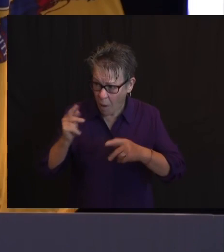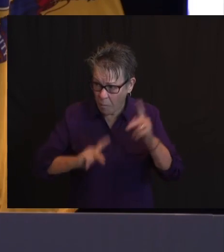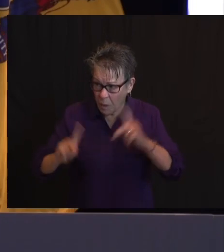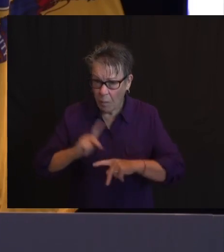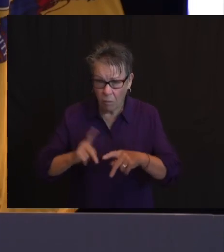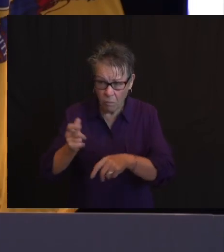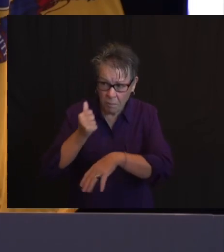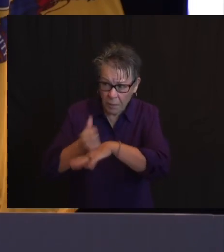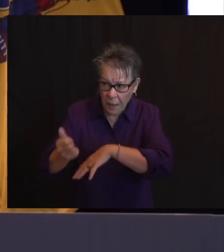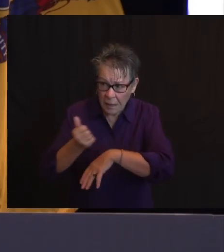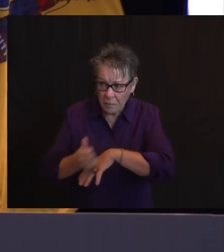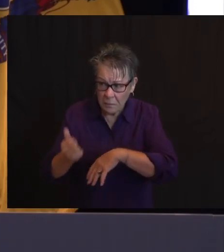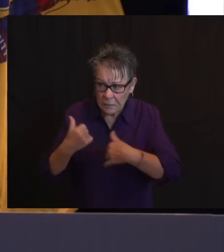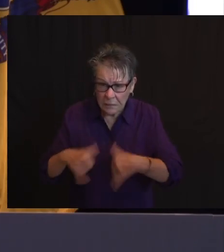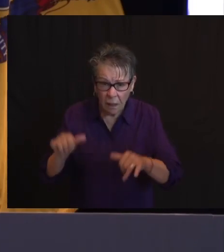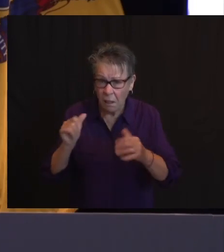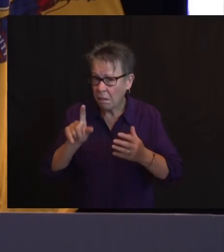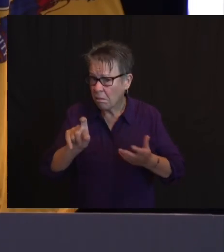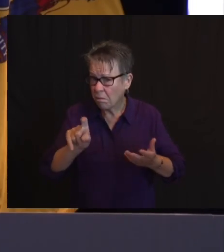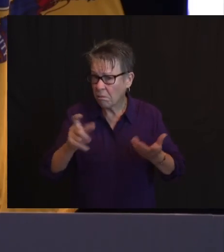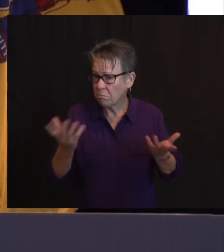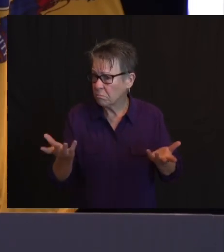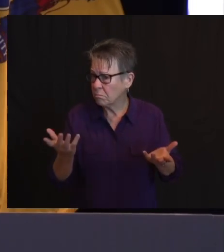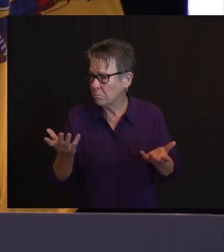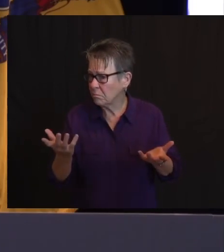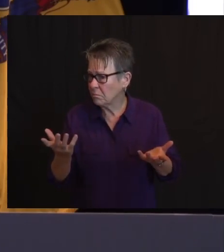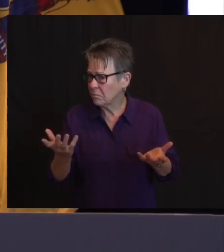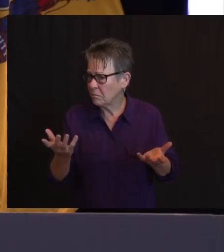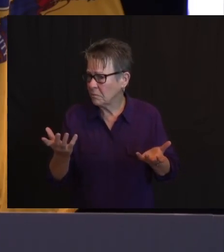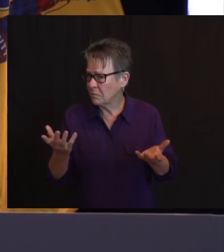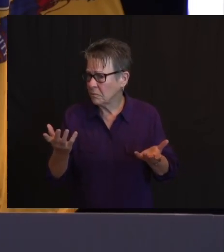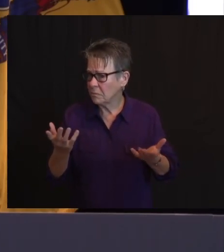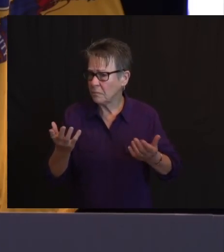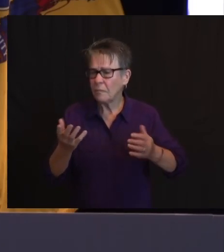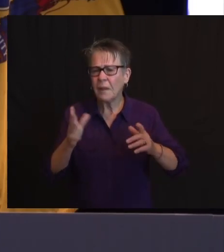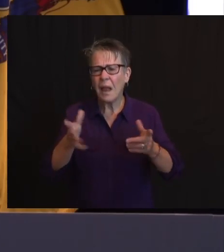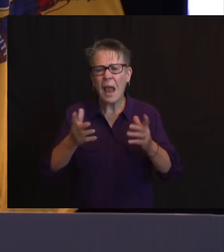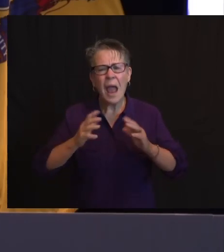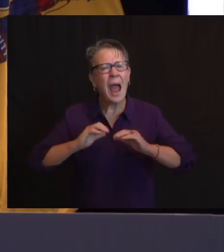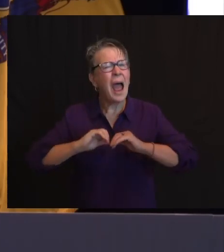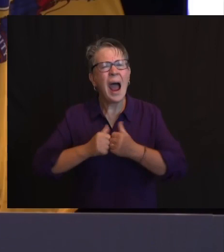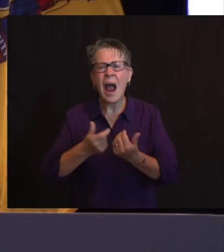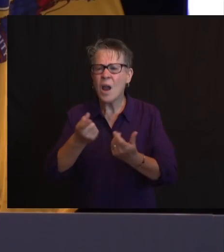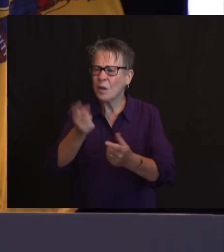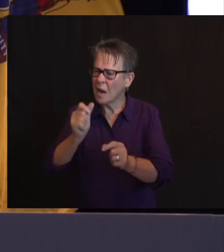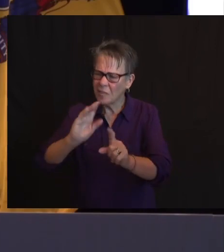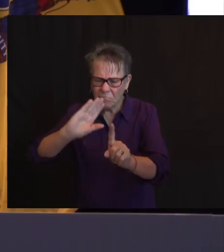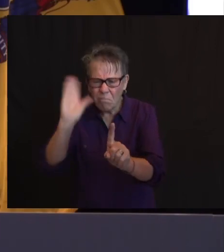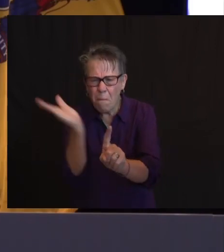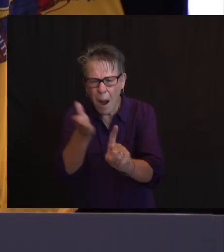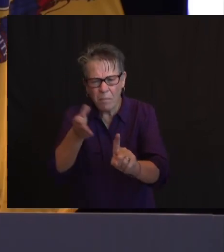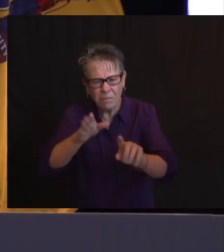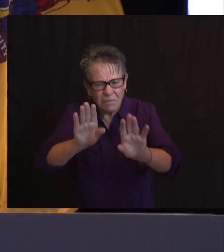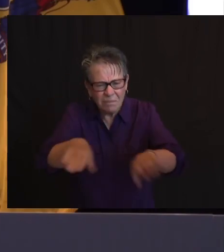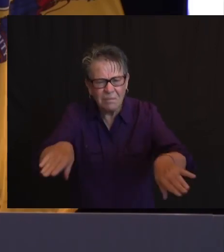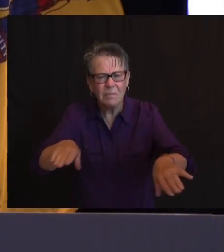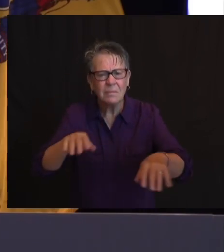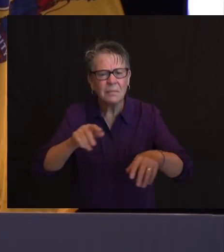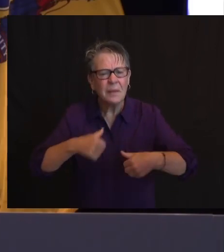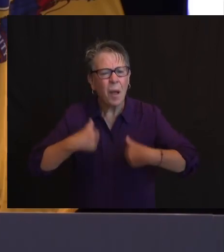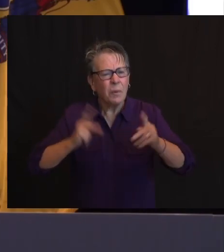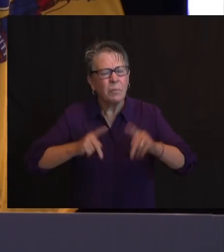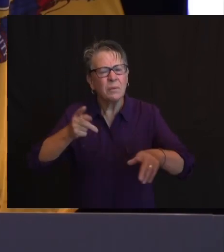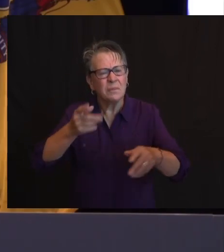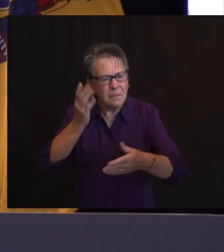like nothing seems to register with these younger folks. Also, Judy, if you would be kind enough